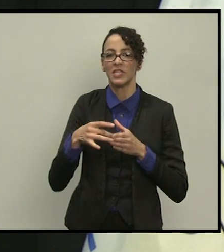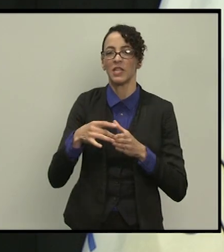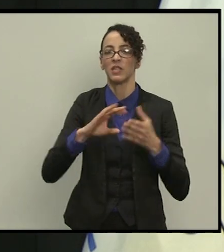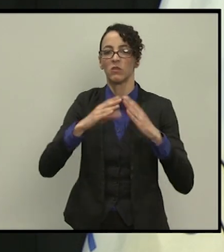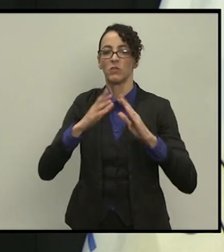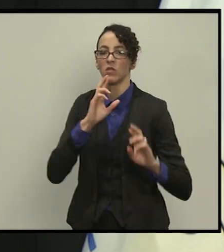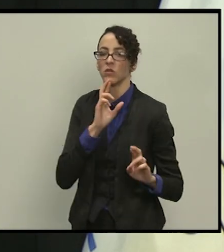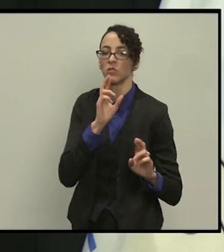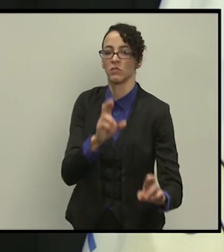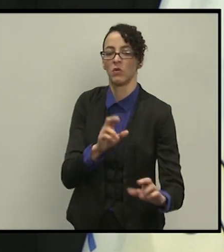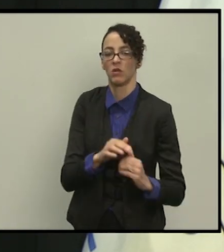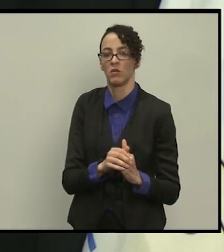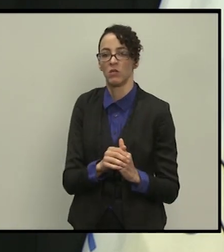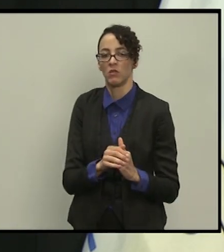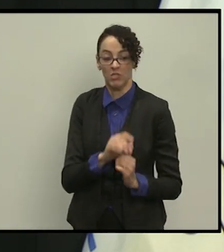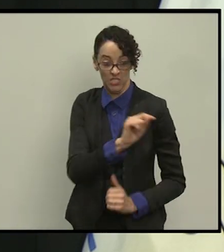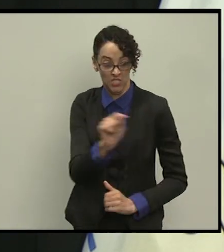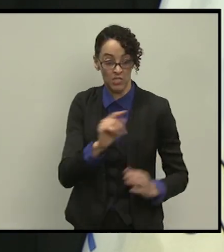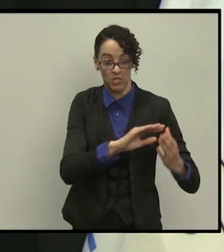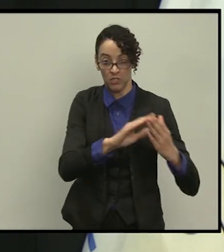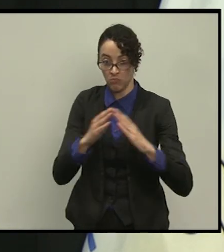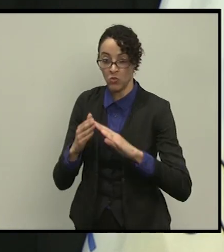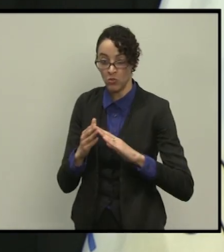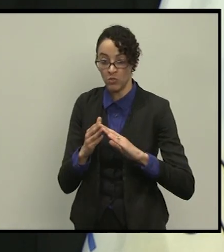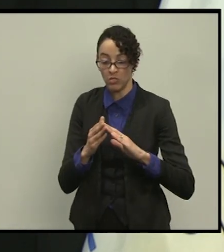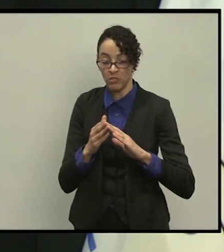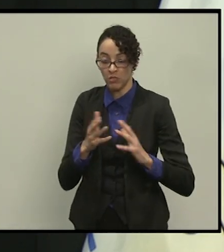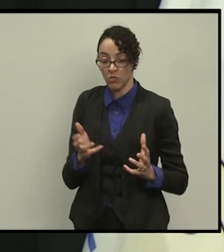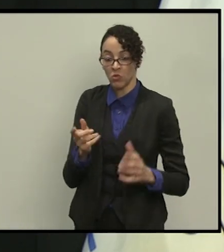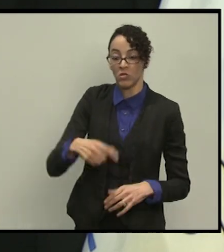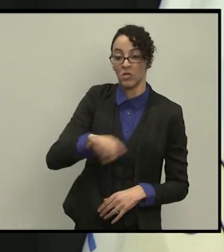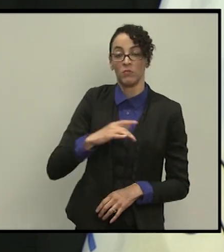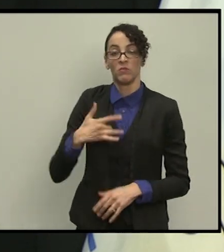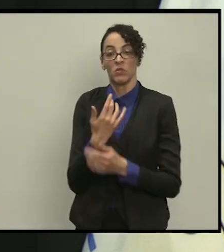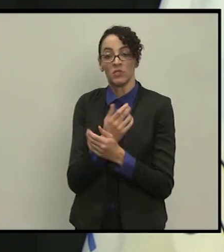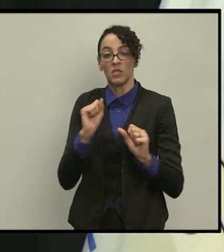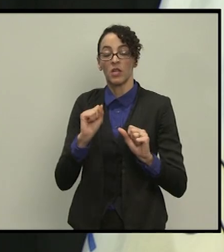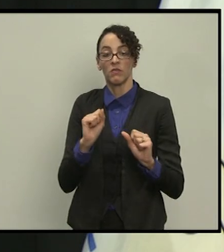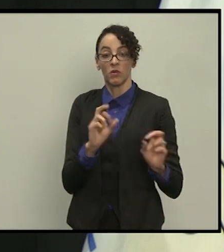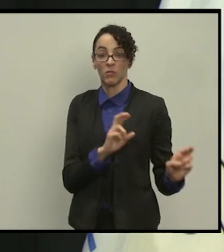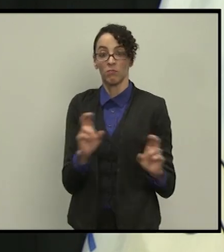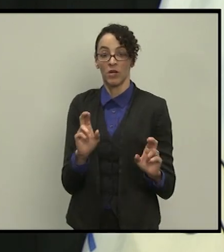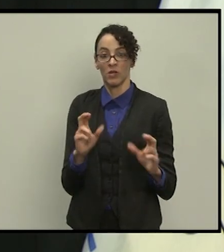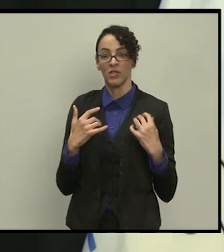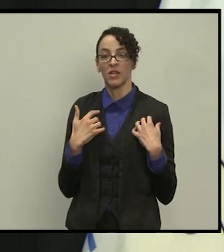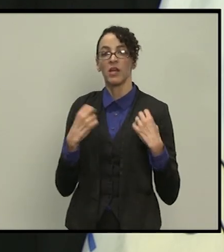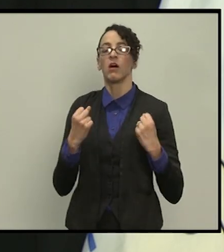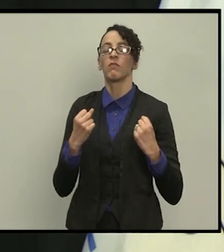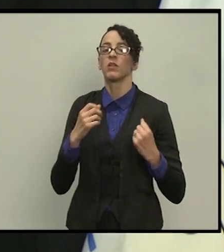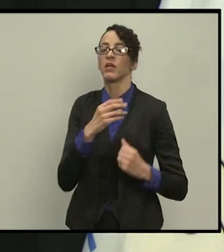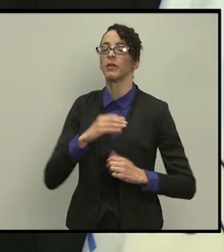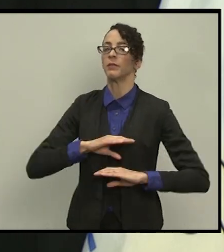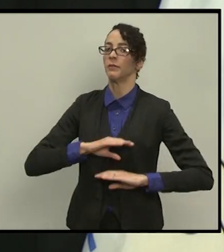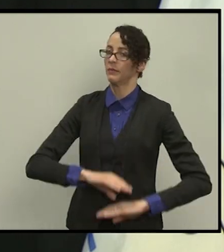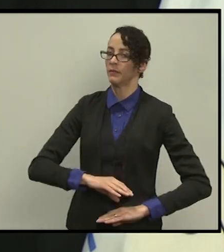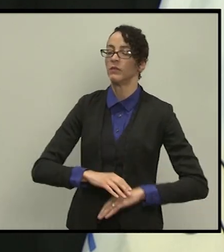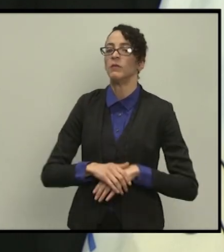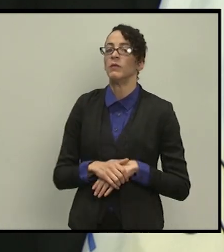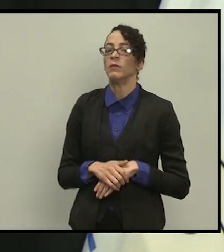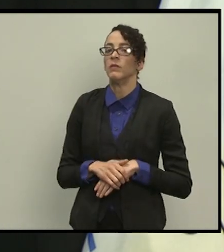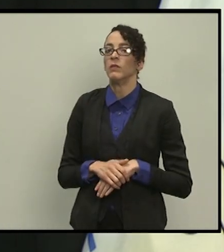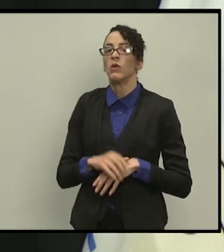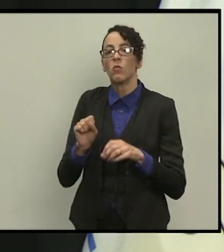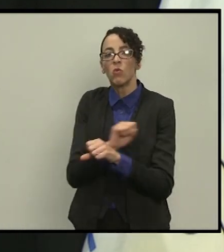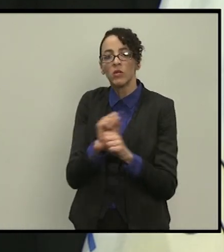feel and remain safe, prepared, and healthy. Working with groups like the Latino Task Force or the